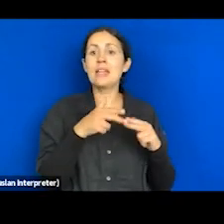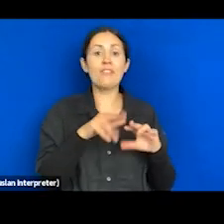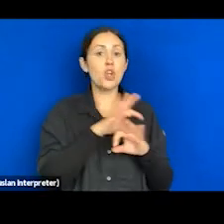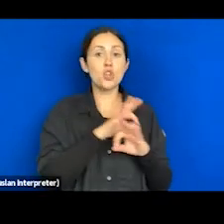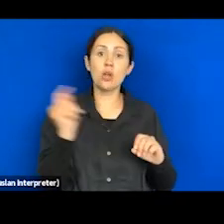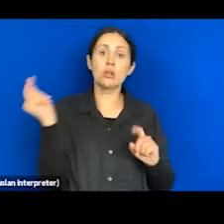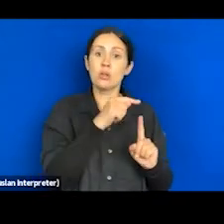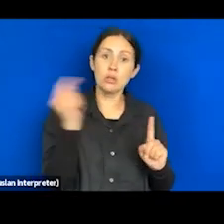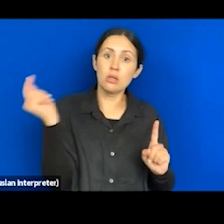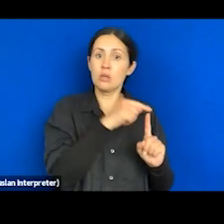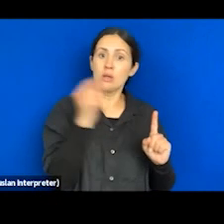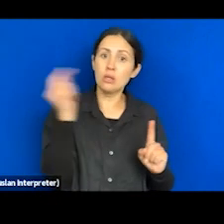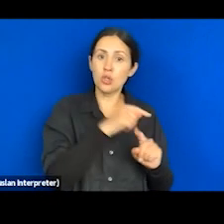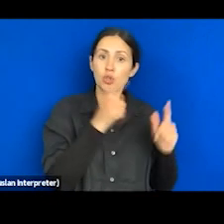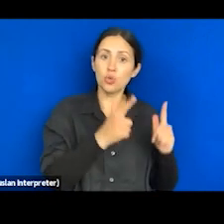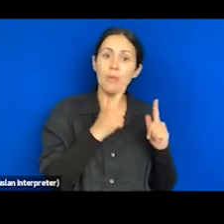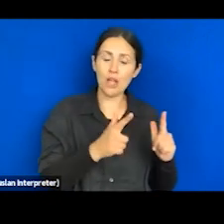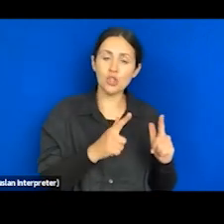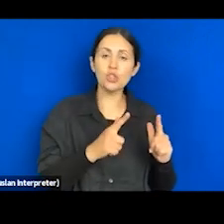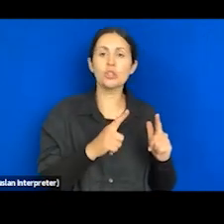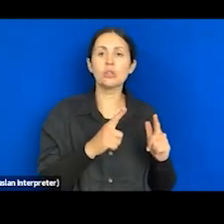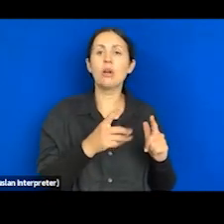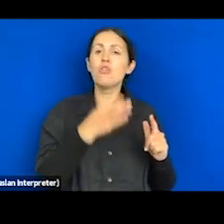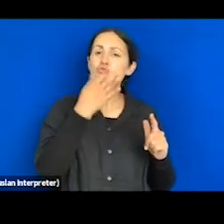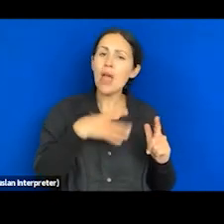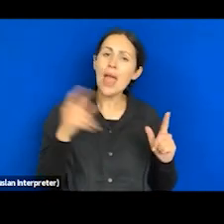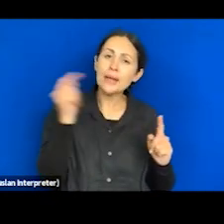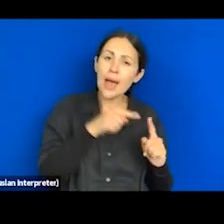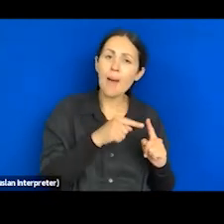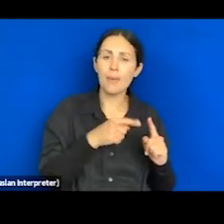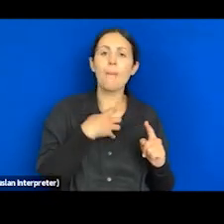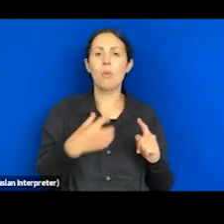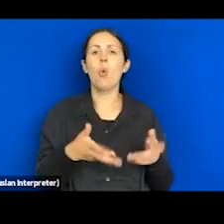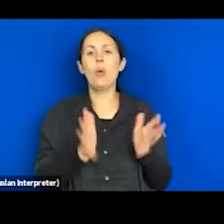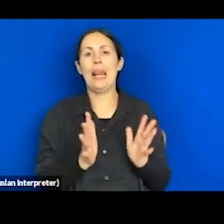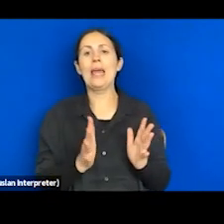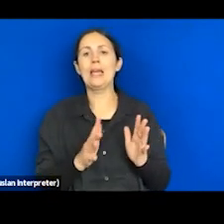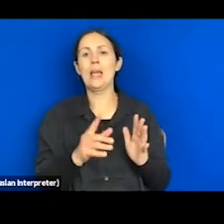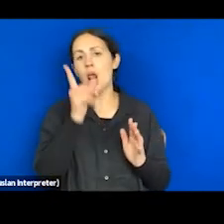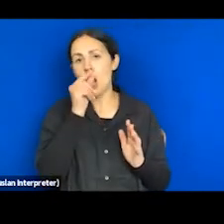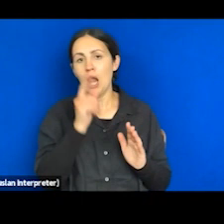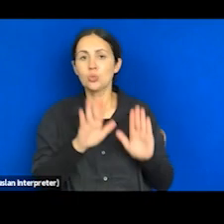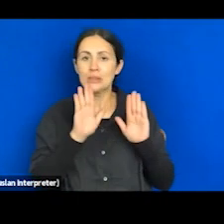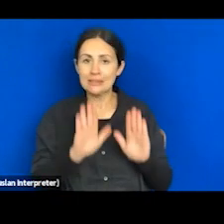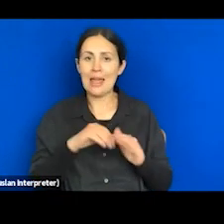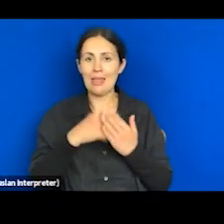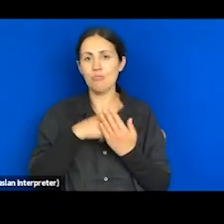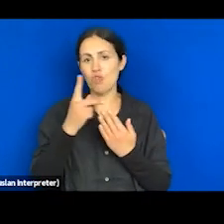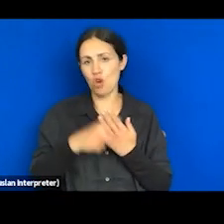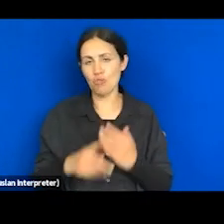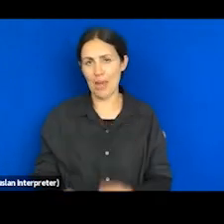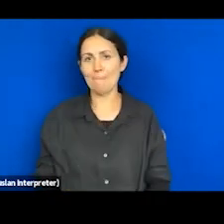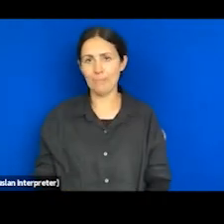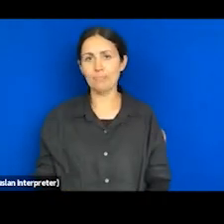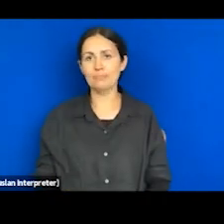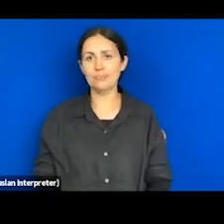in pharmacotherapeutic studies. So maybe this is something we need to take into account as we're going forward with